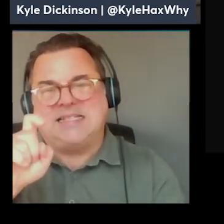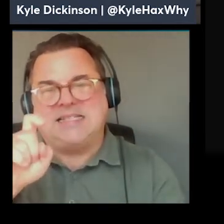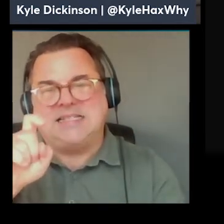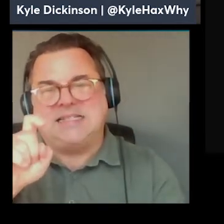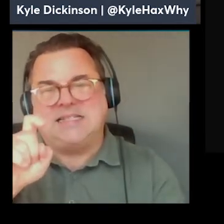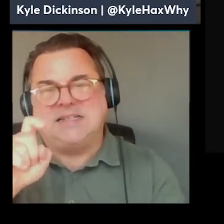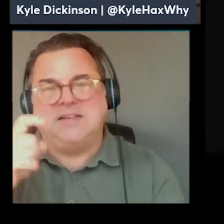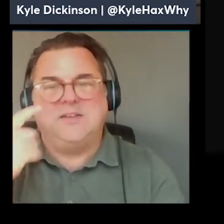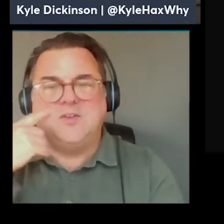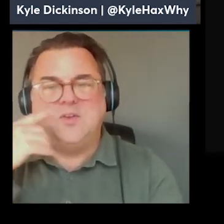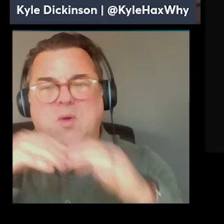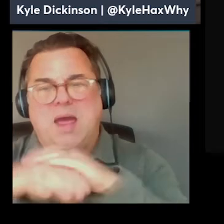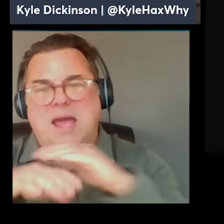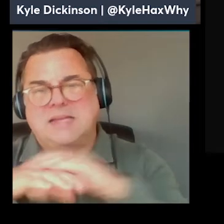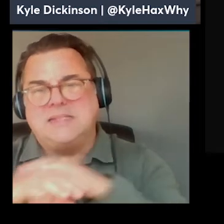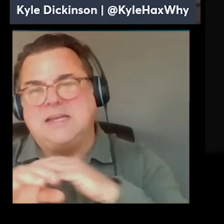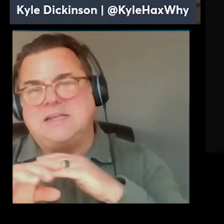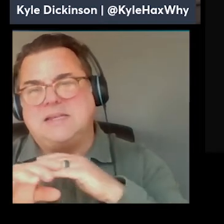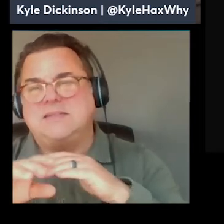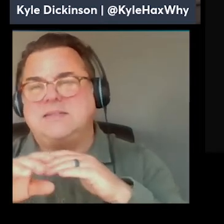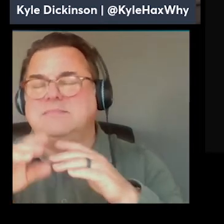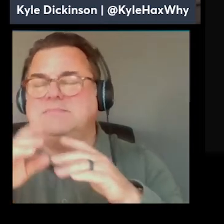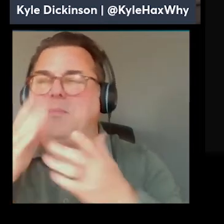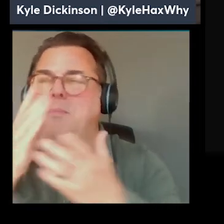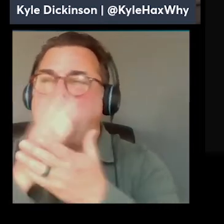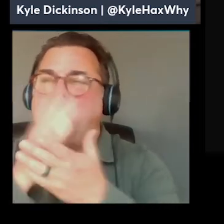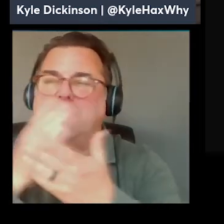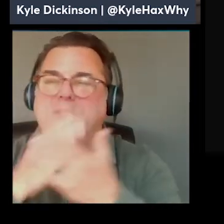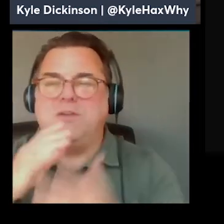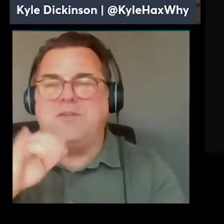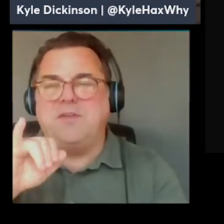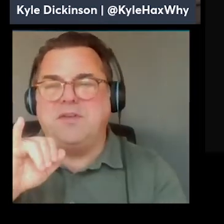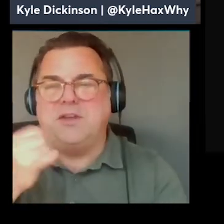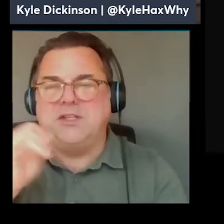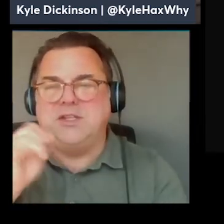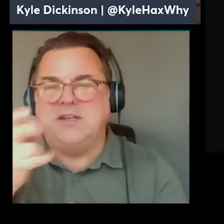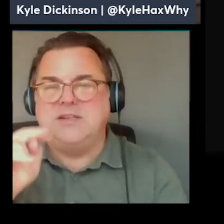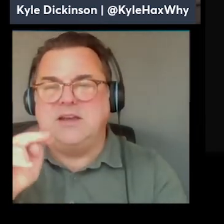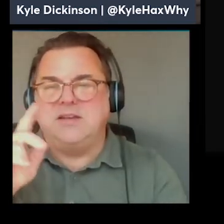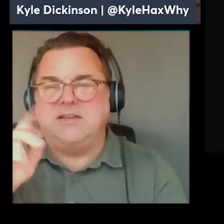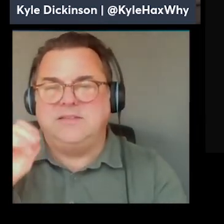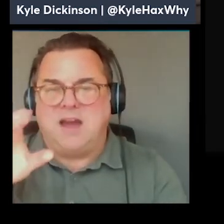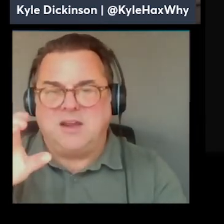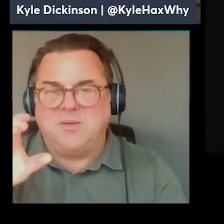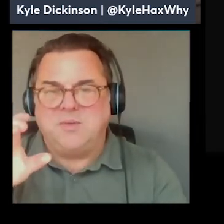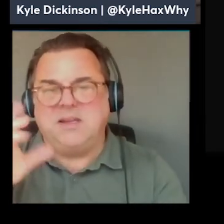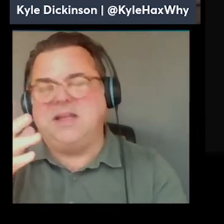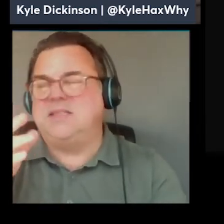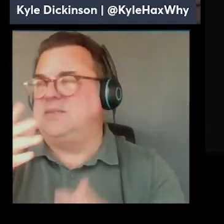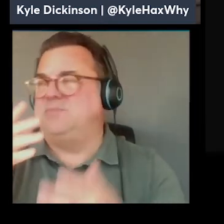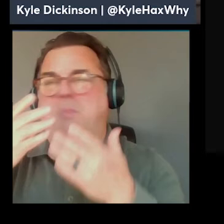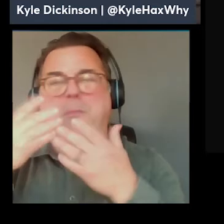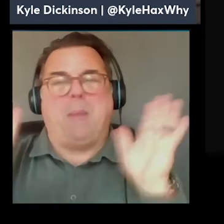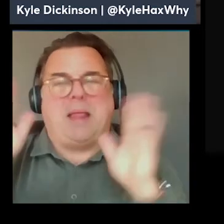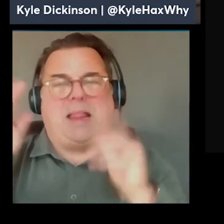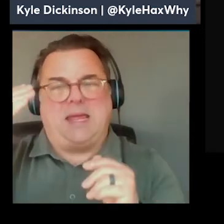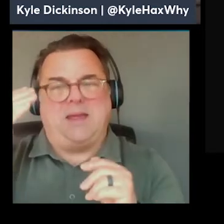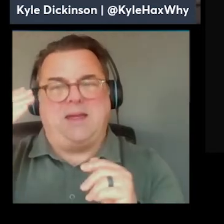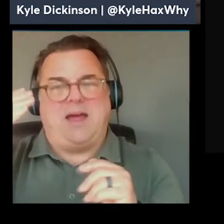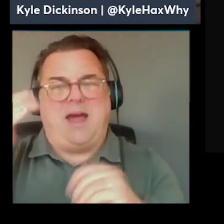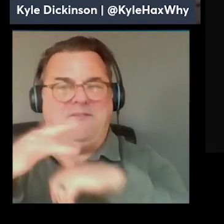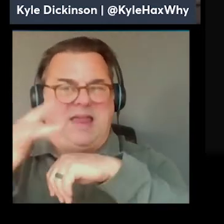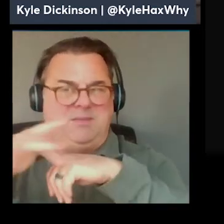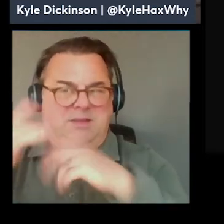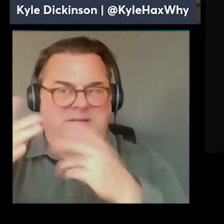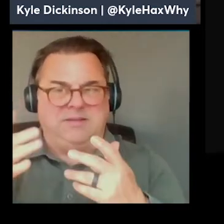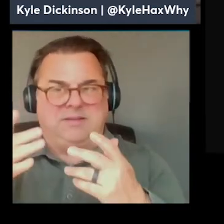accessing, sub parts of a JSON document. It's a publicly available format that you can look up and use. So I'm going to pull the